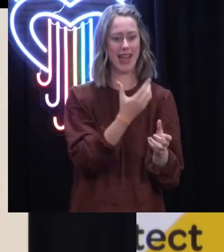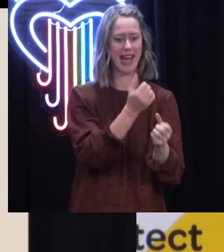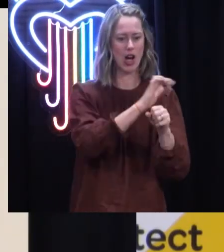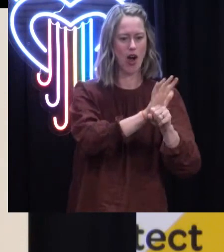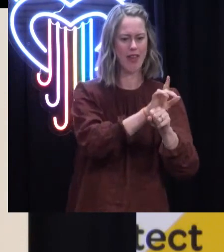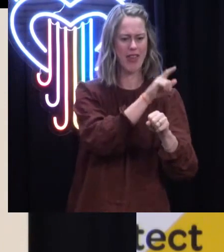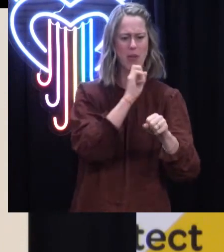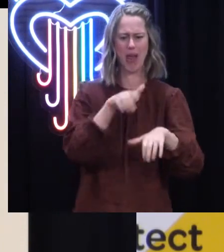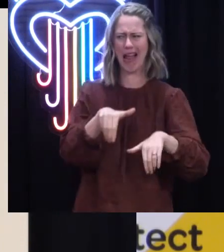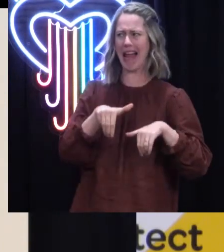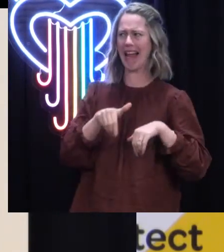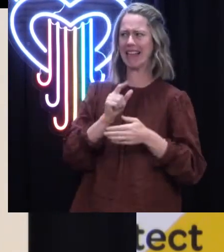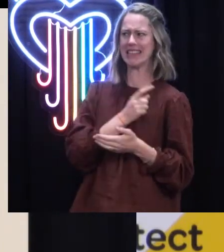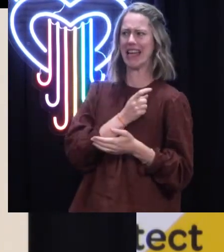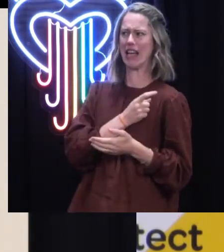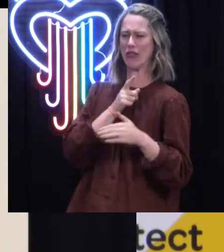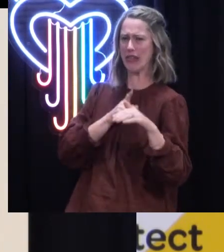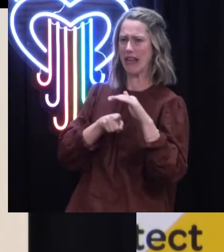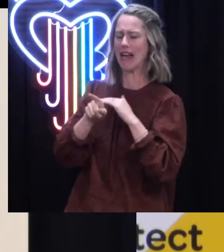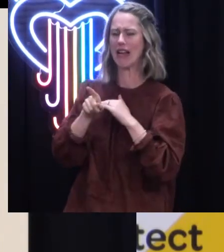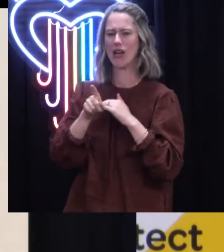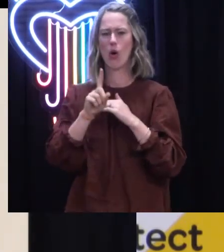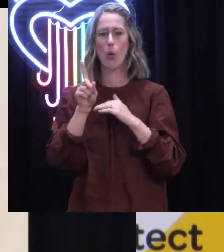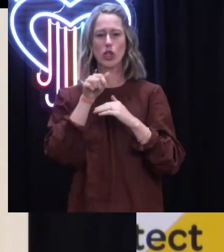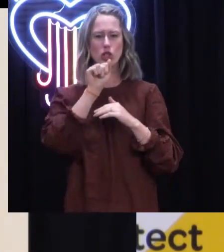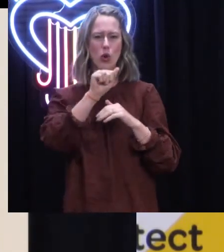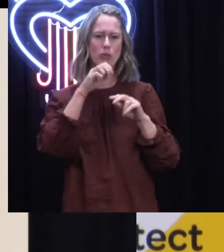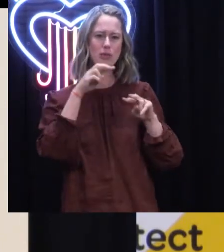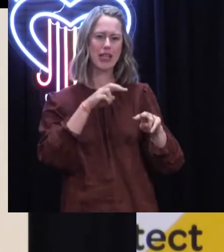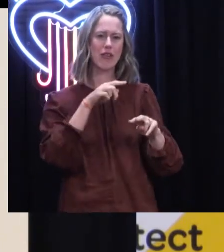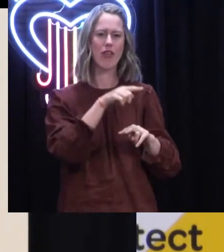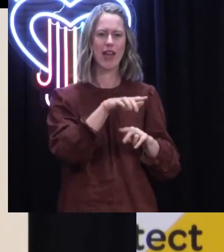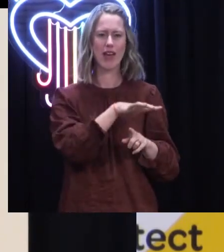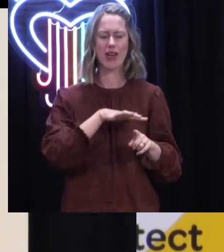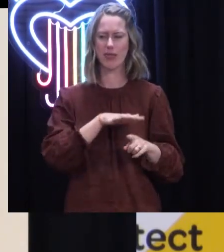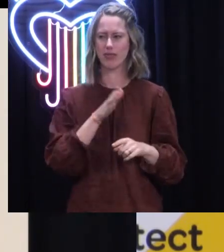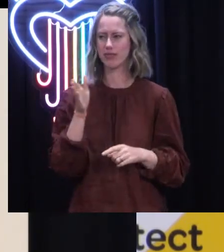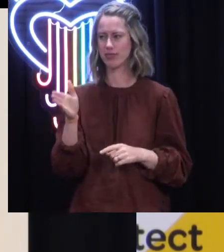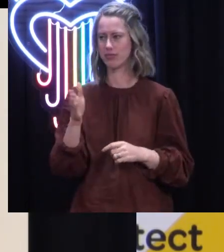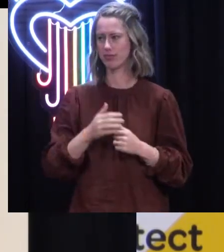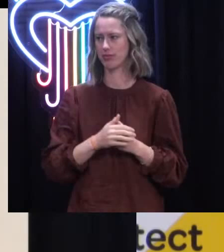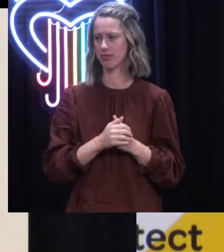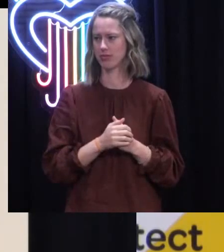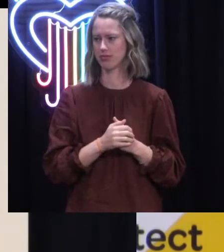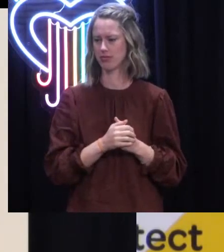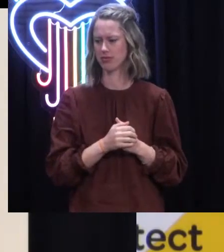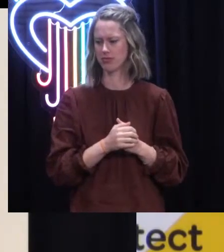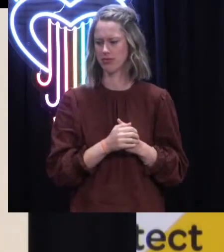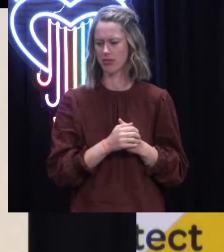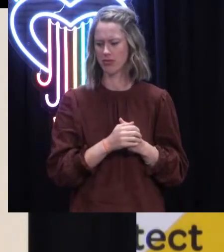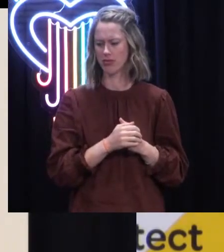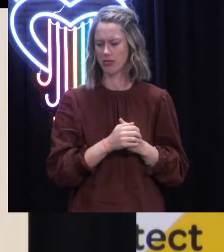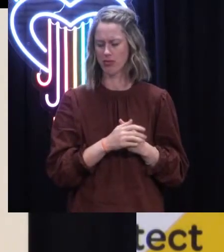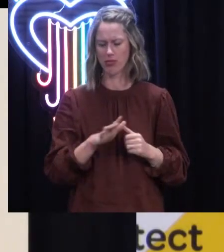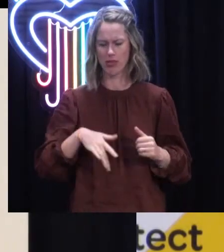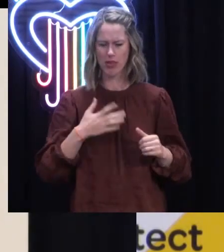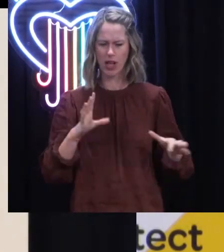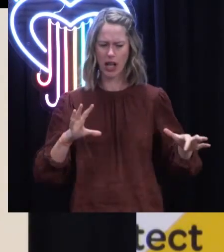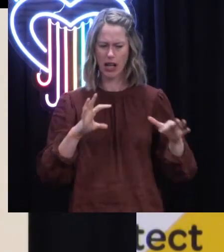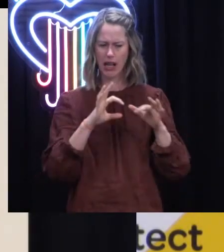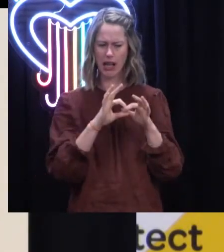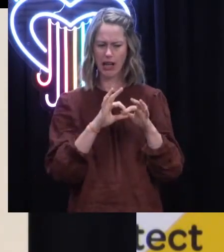but what's your view on a temporary amnesty? But that implies somehow that there's a link between people who are